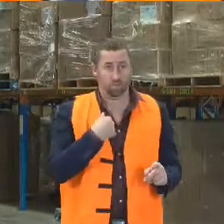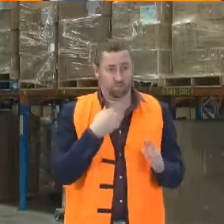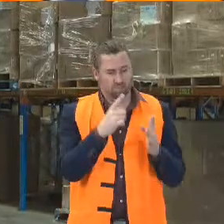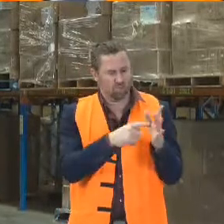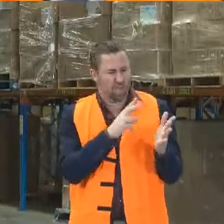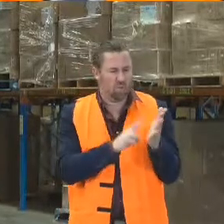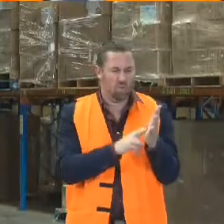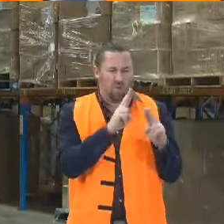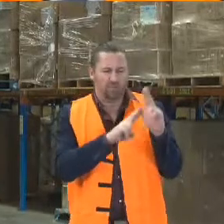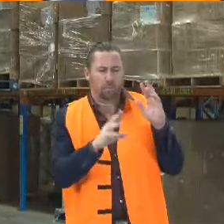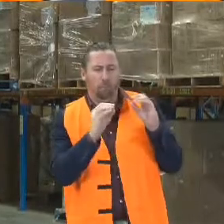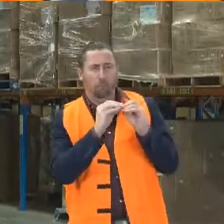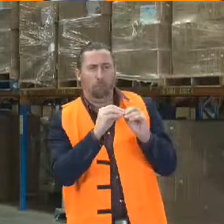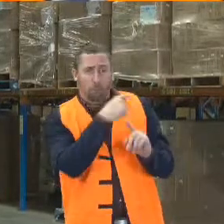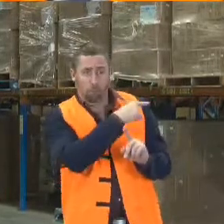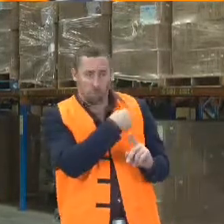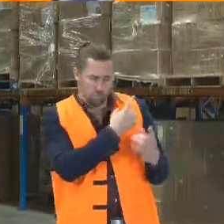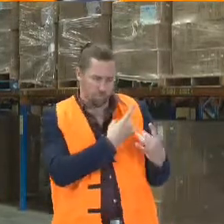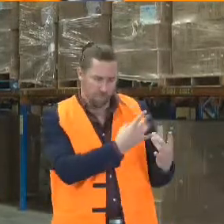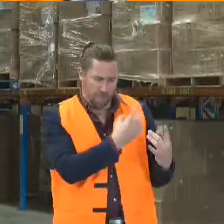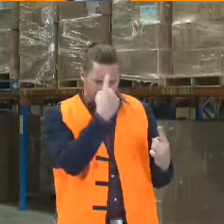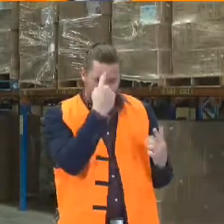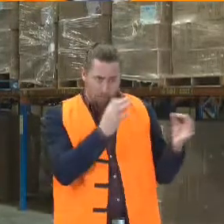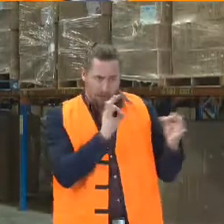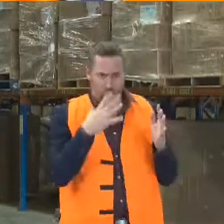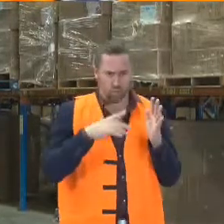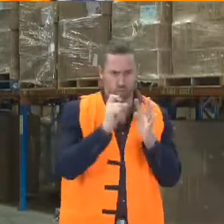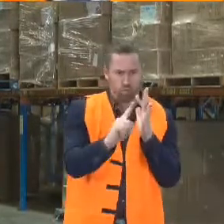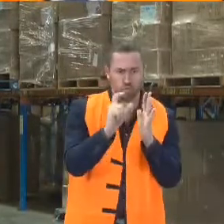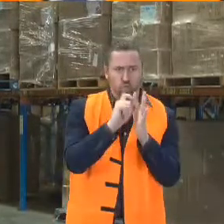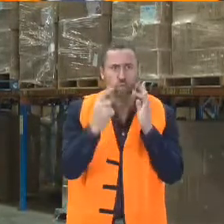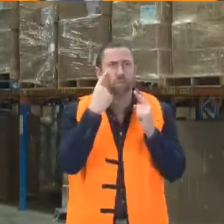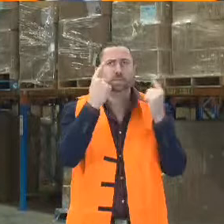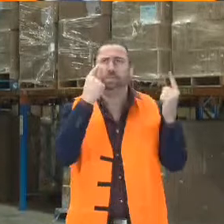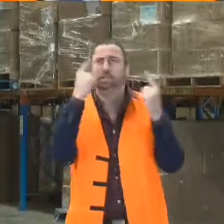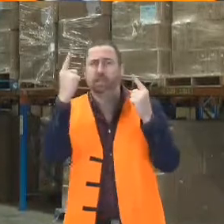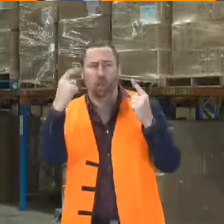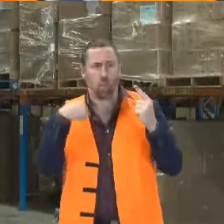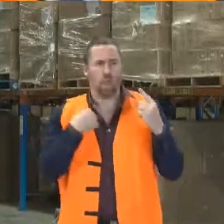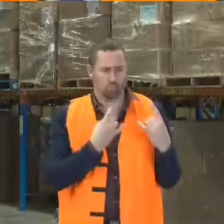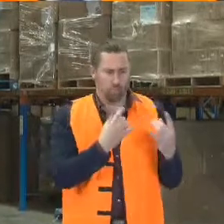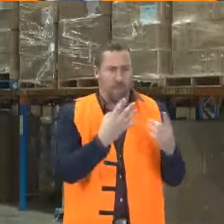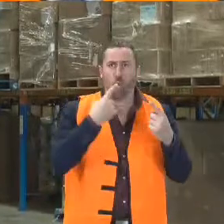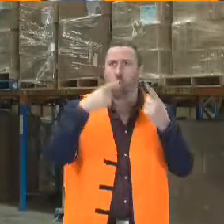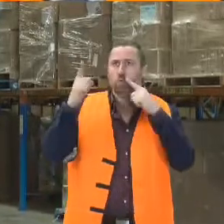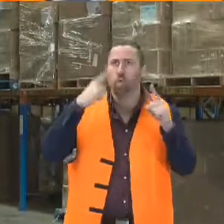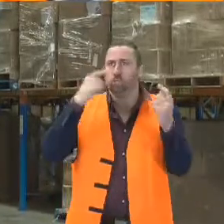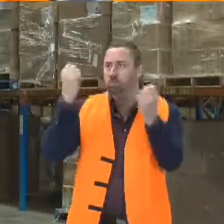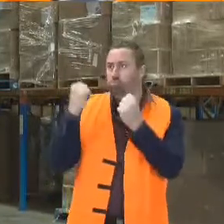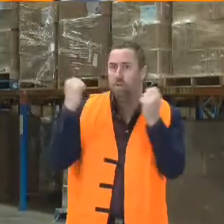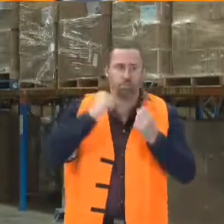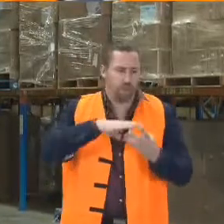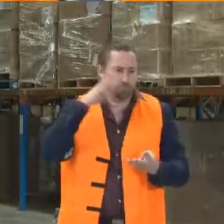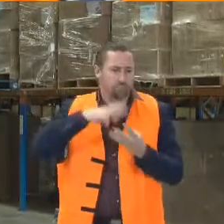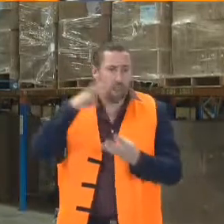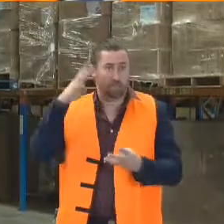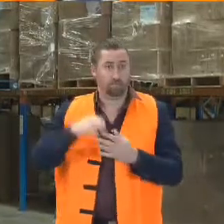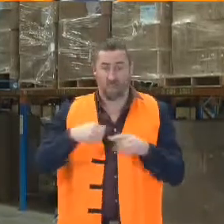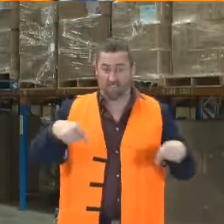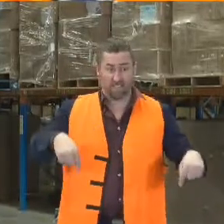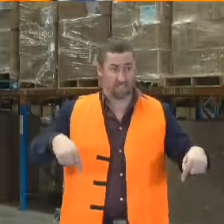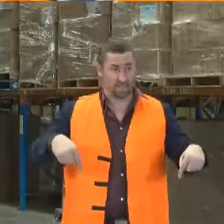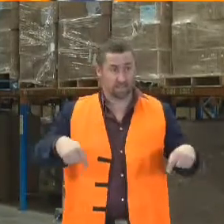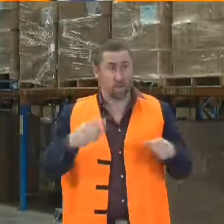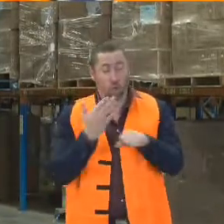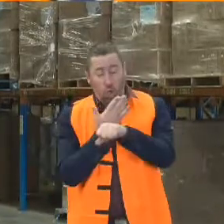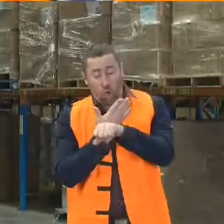end of January, early February, when we actually started to get some of our stockpiles. What you see here today is a brand new